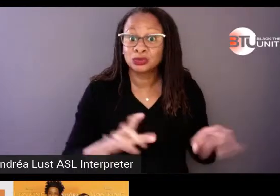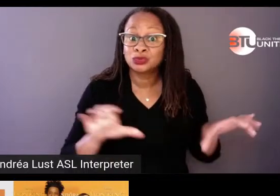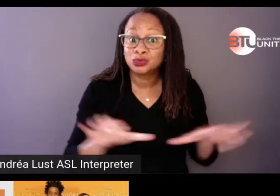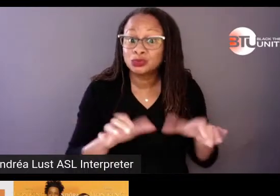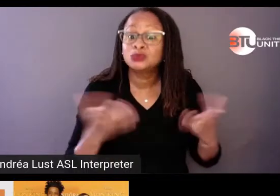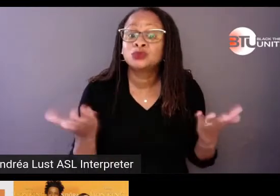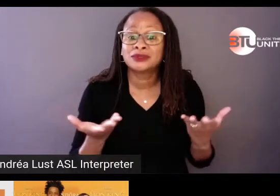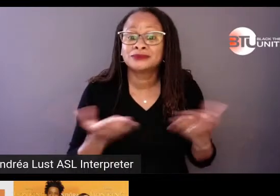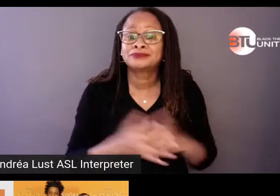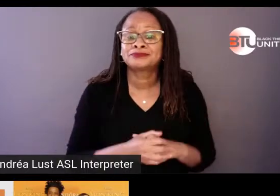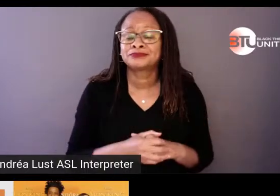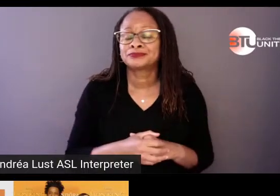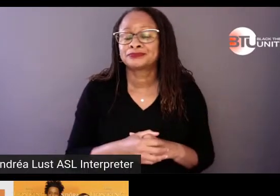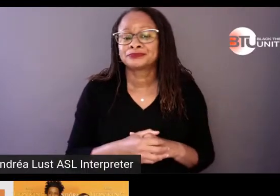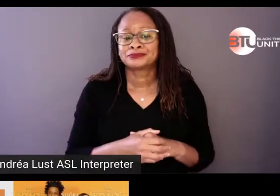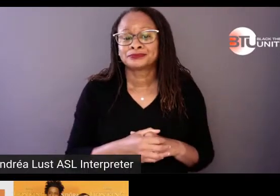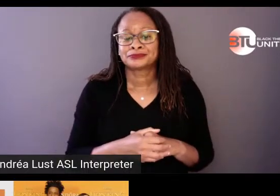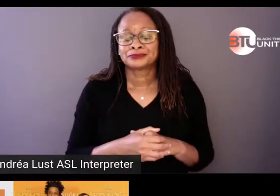that